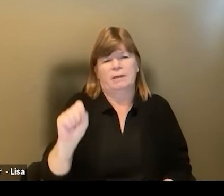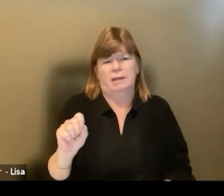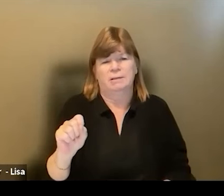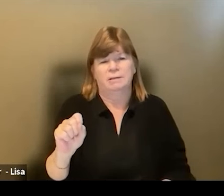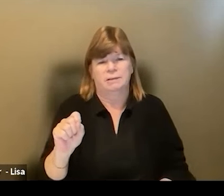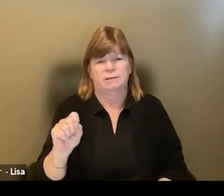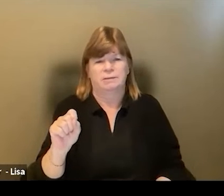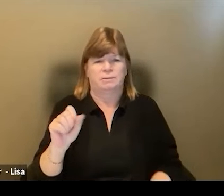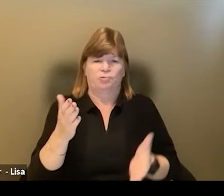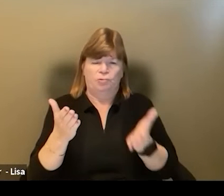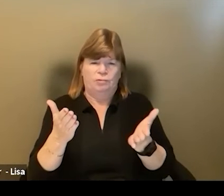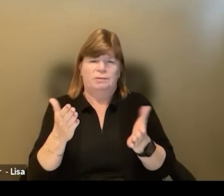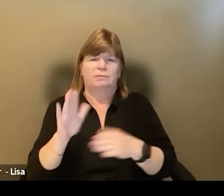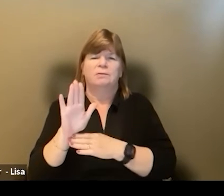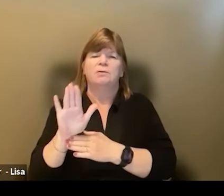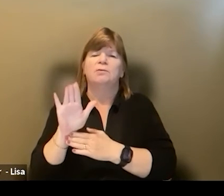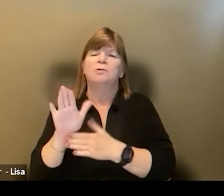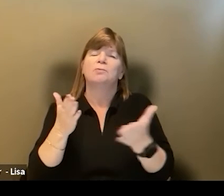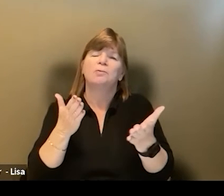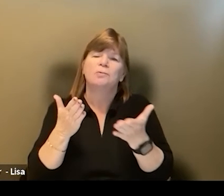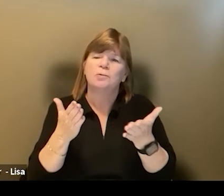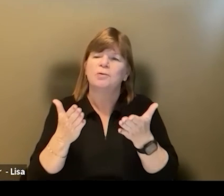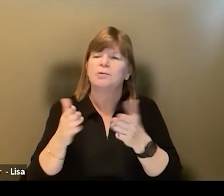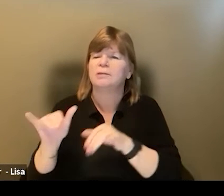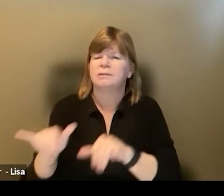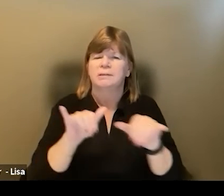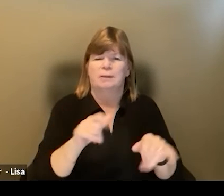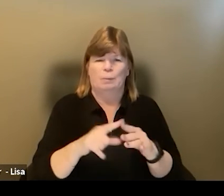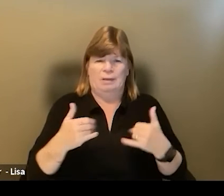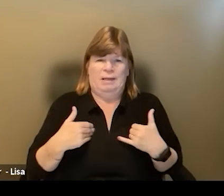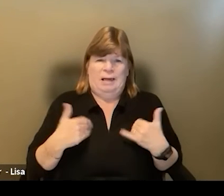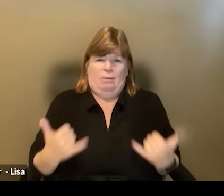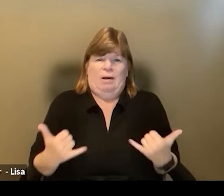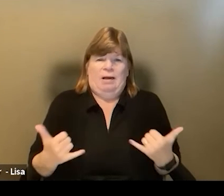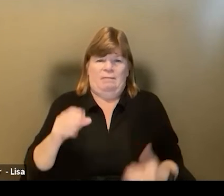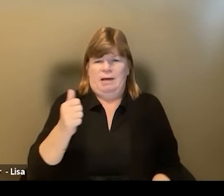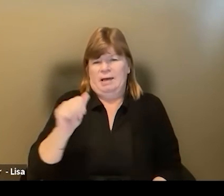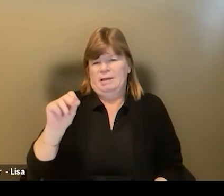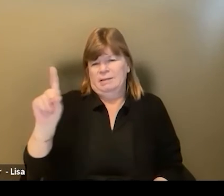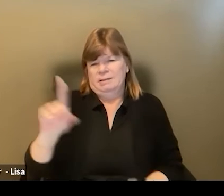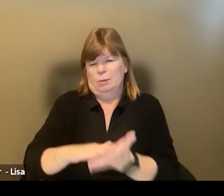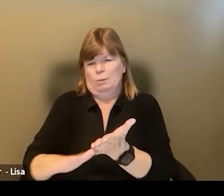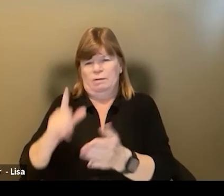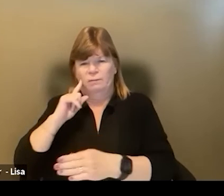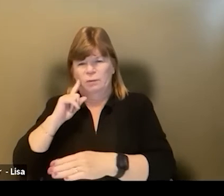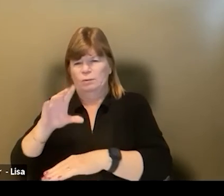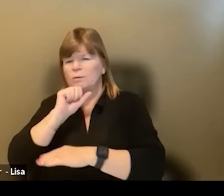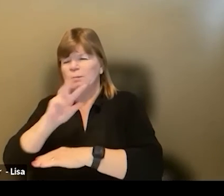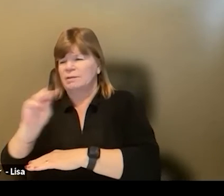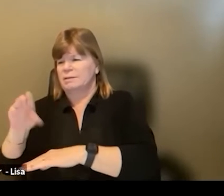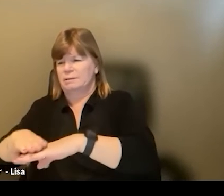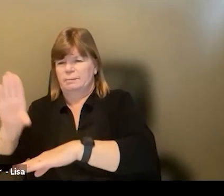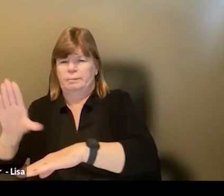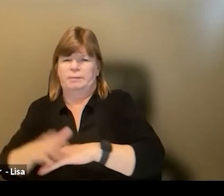HCBS services. And these services are the same as those currently available on the A&D waiver for those who are